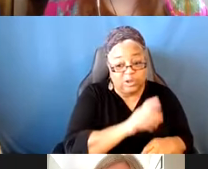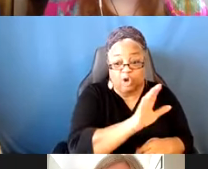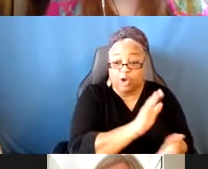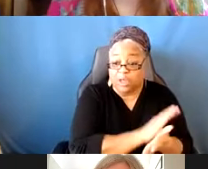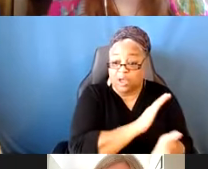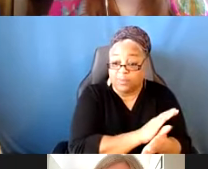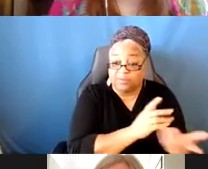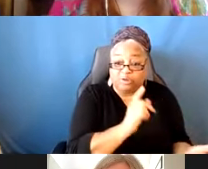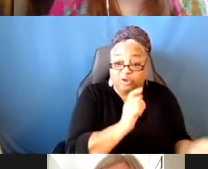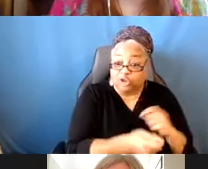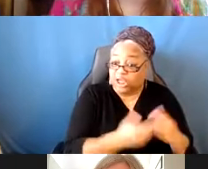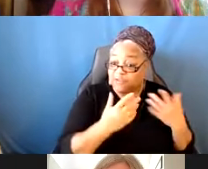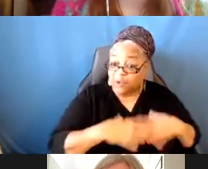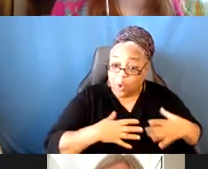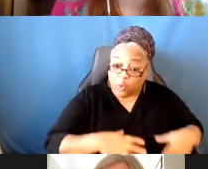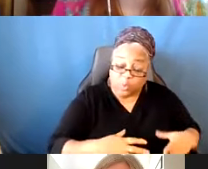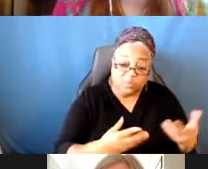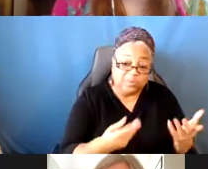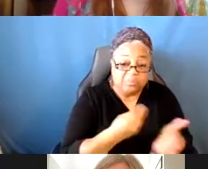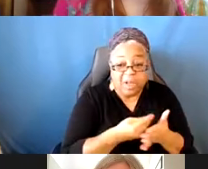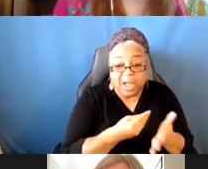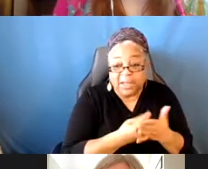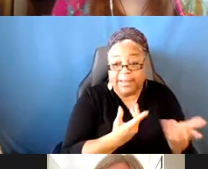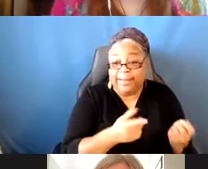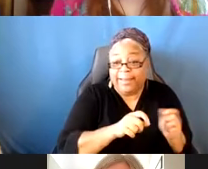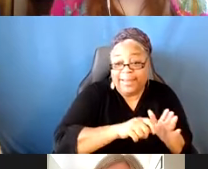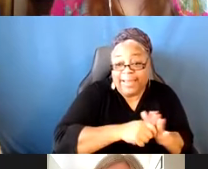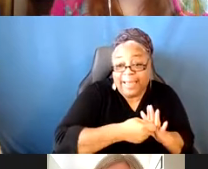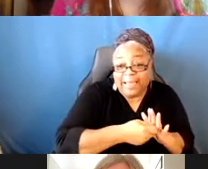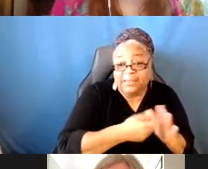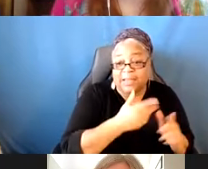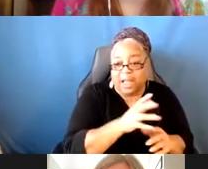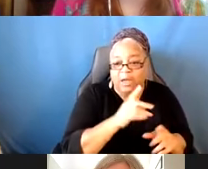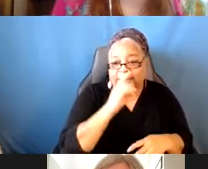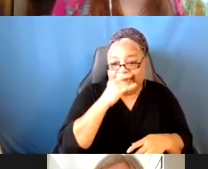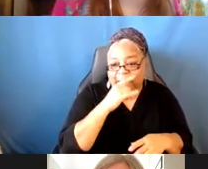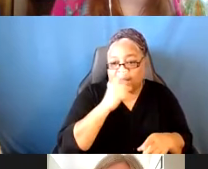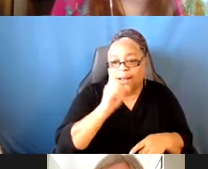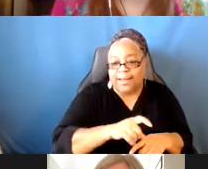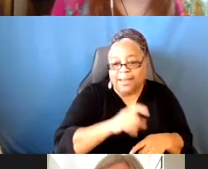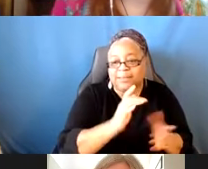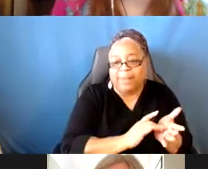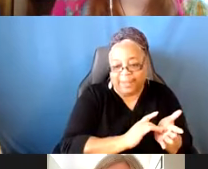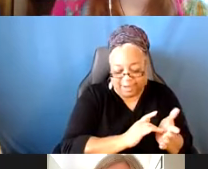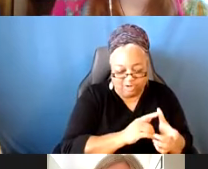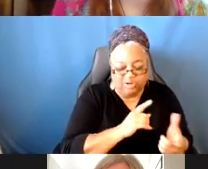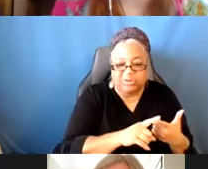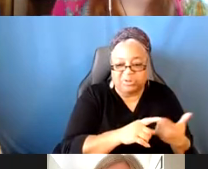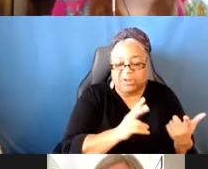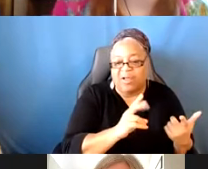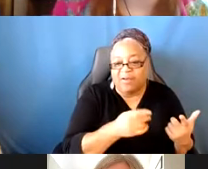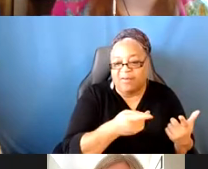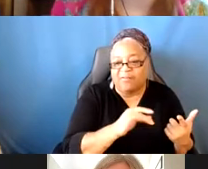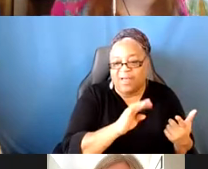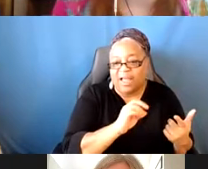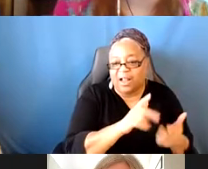of clothes, she needs money, she needs her keys, and her kid needs a medication, some vital documents,